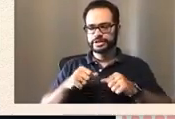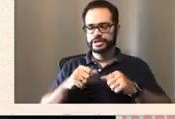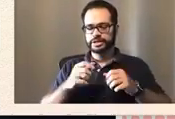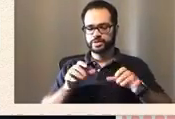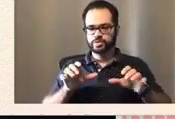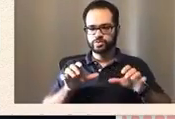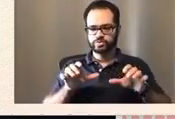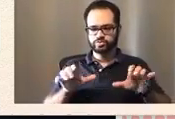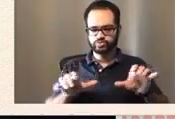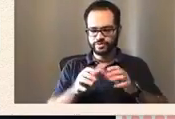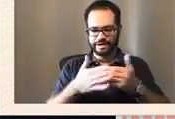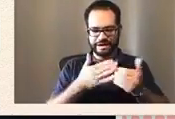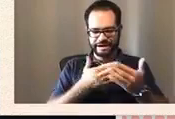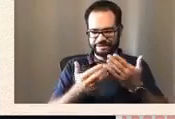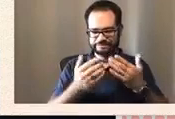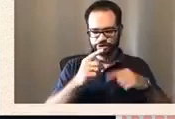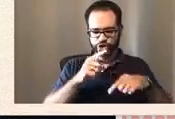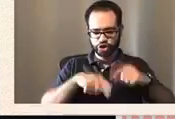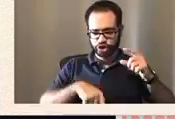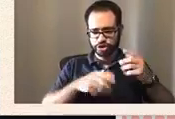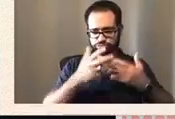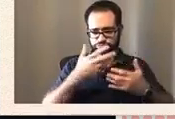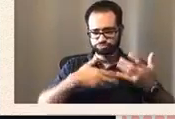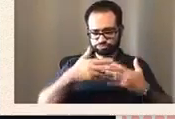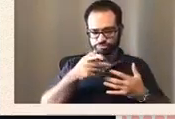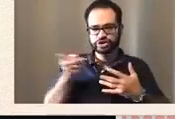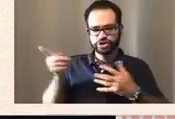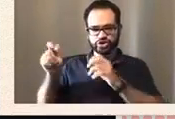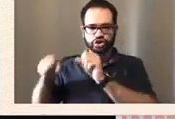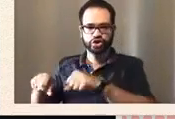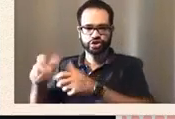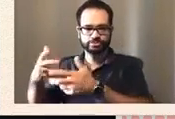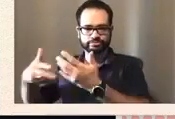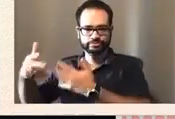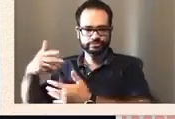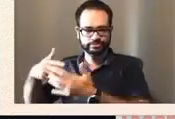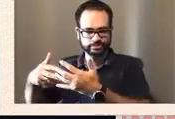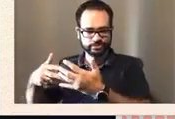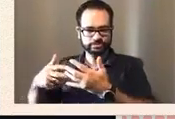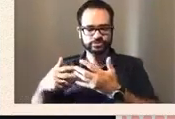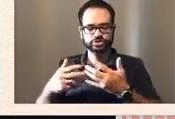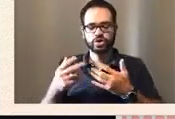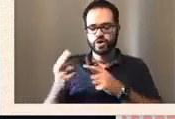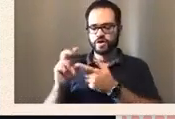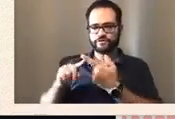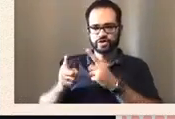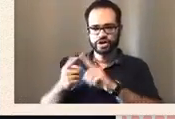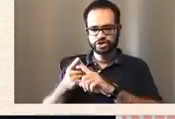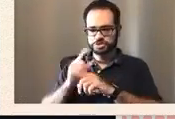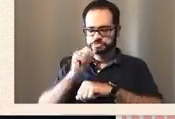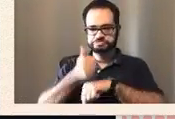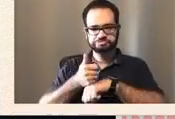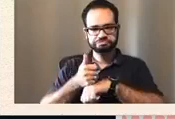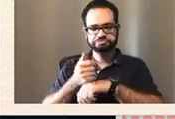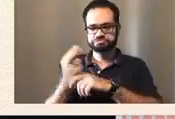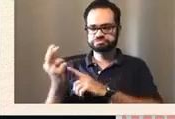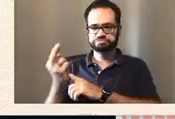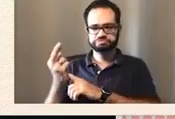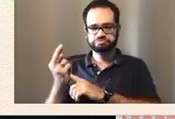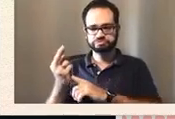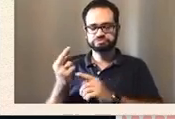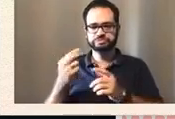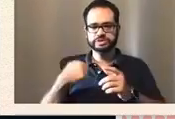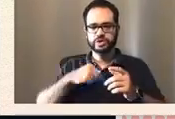do socially, she could do socially. And so a friendship formed where we complemented